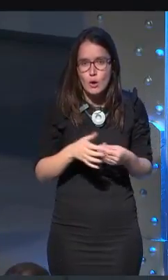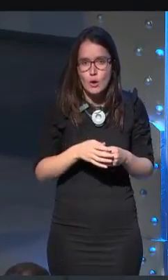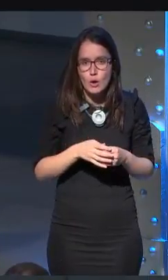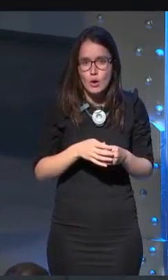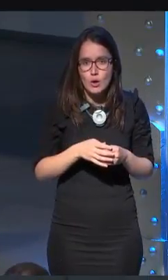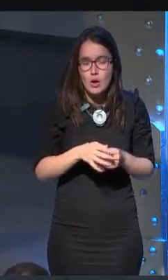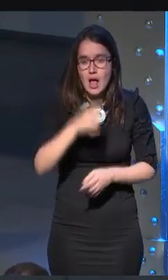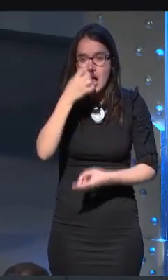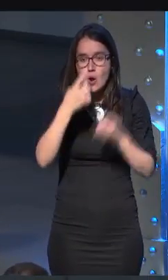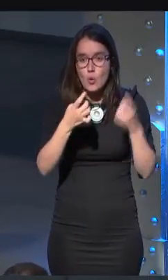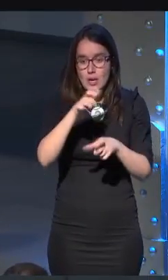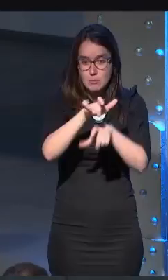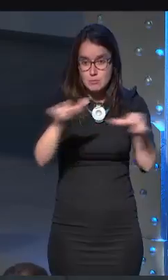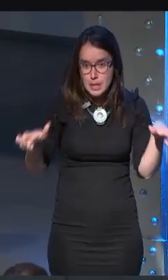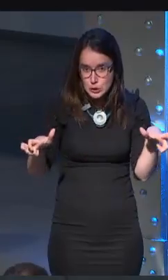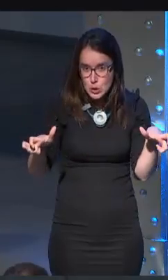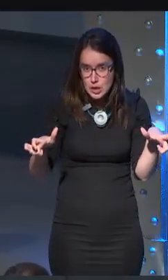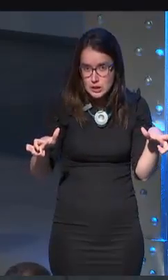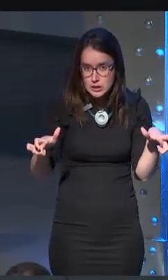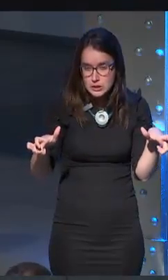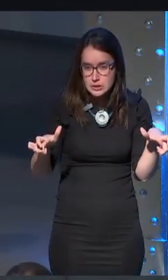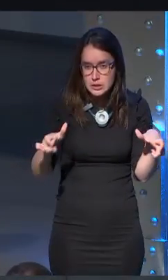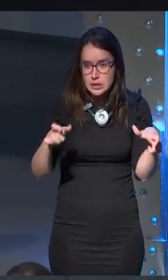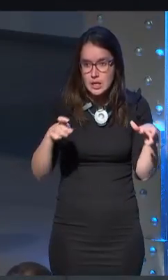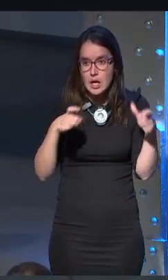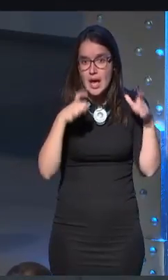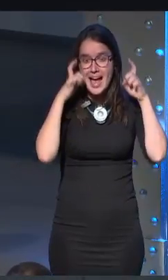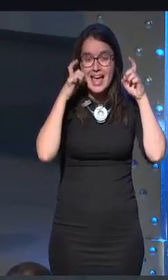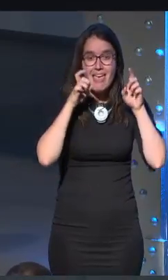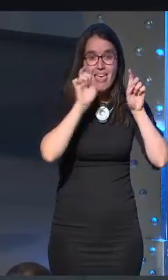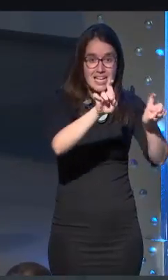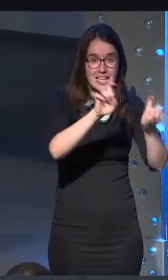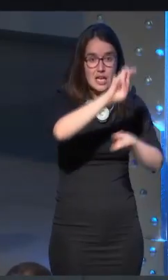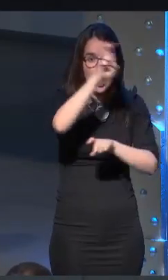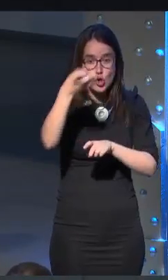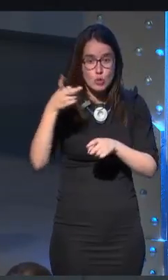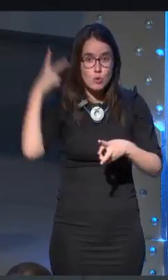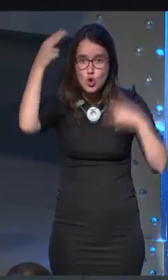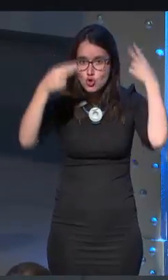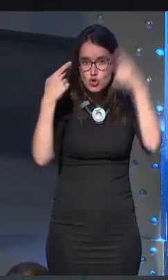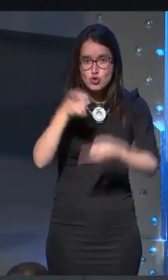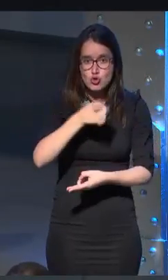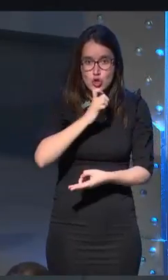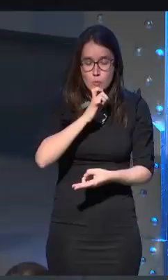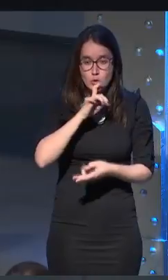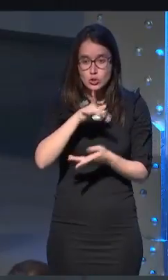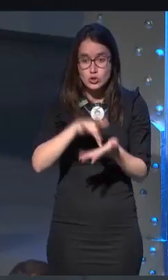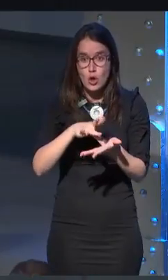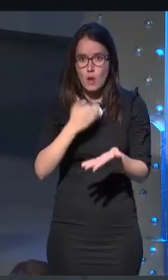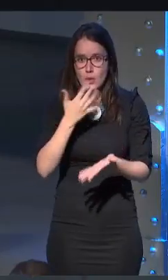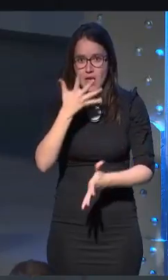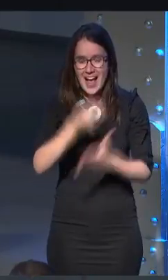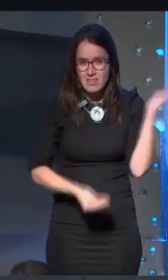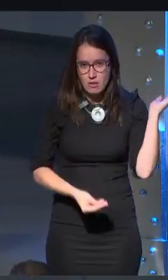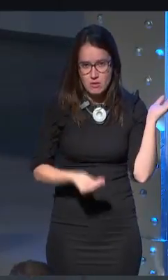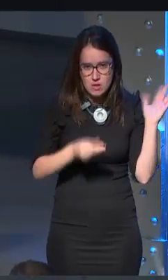aspects like that some of the people from the crew teach others how to cut their hair, and when they are there are